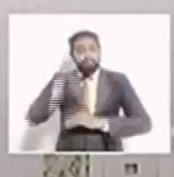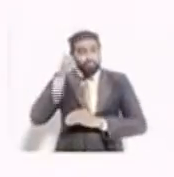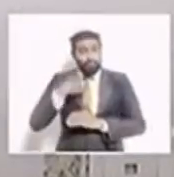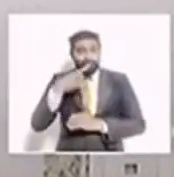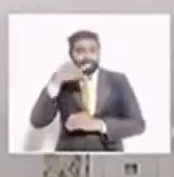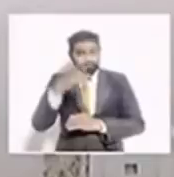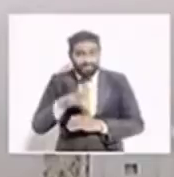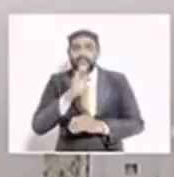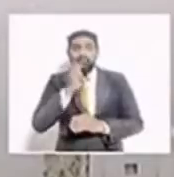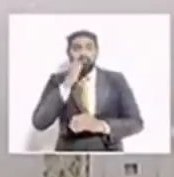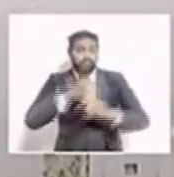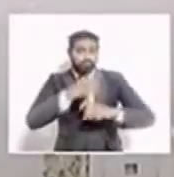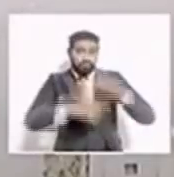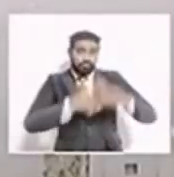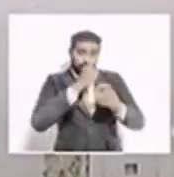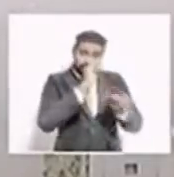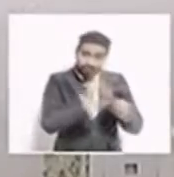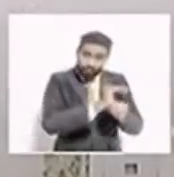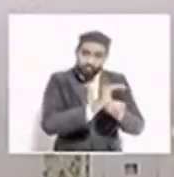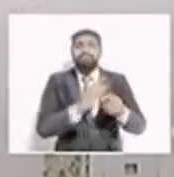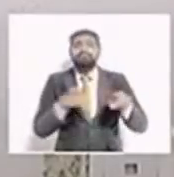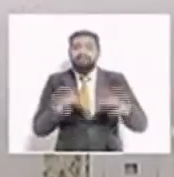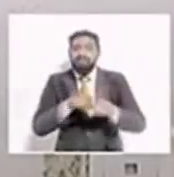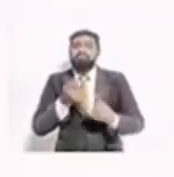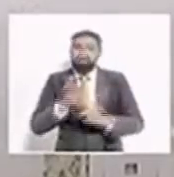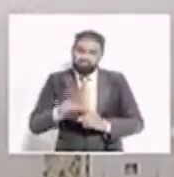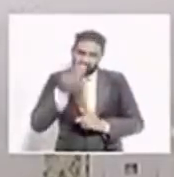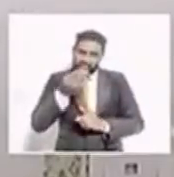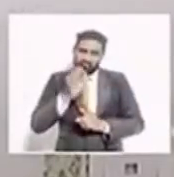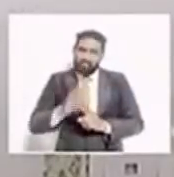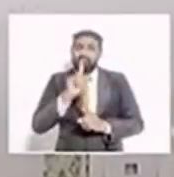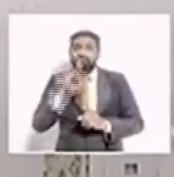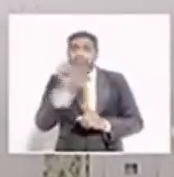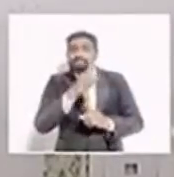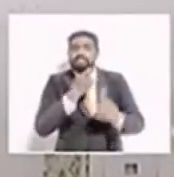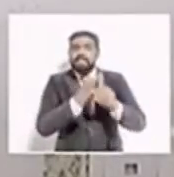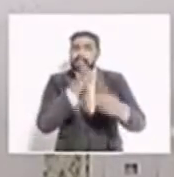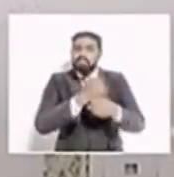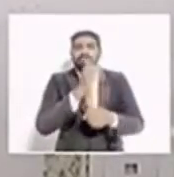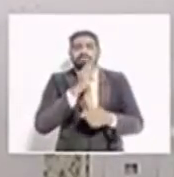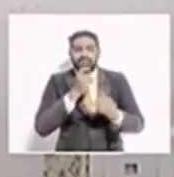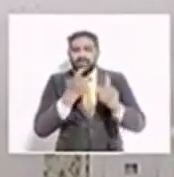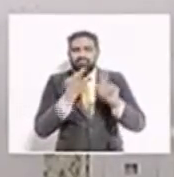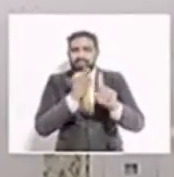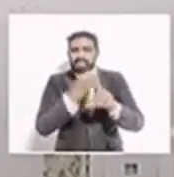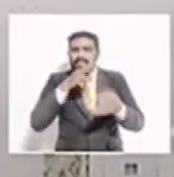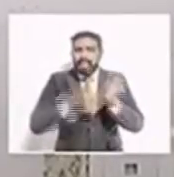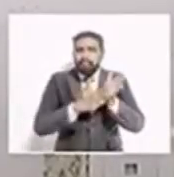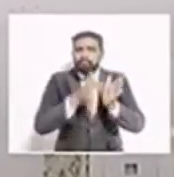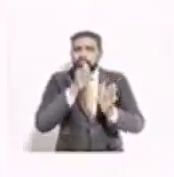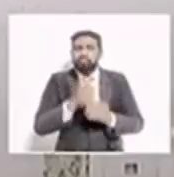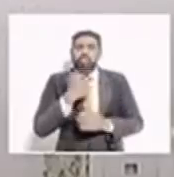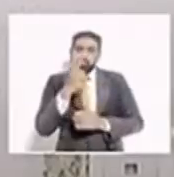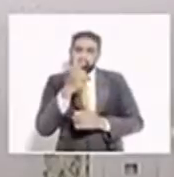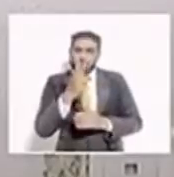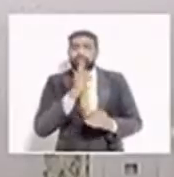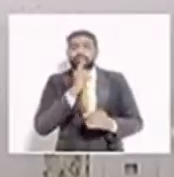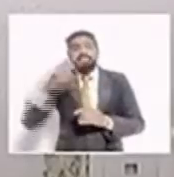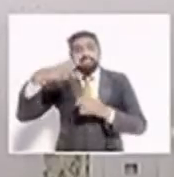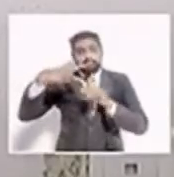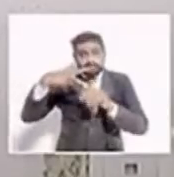we must increase the fare for the first kilometer to 80 rupees. We have to name the price of the second kilometer as 50 rupees.